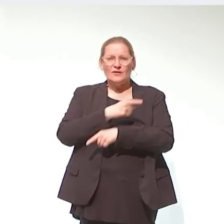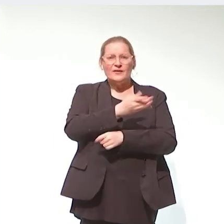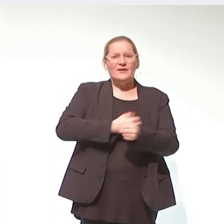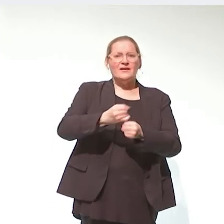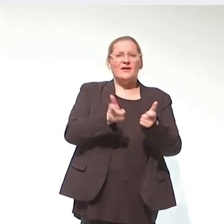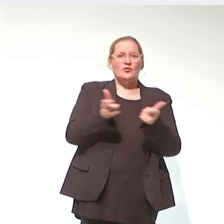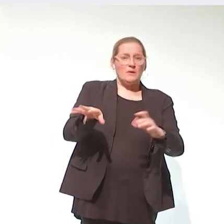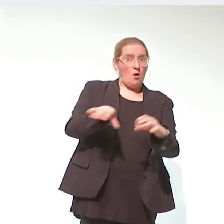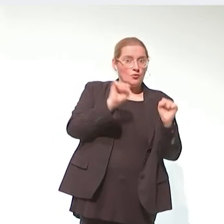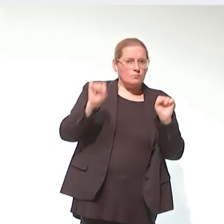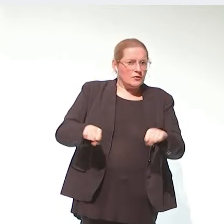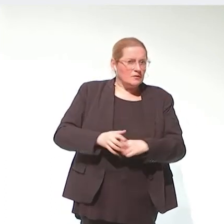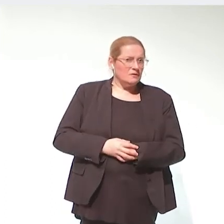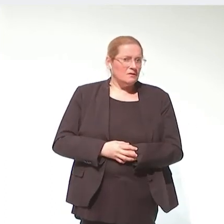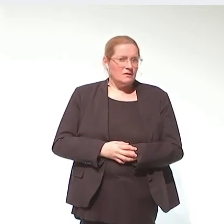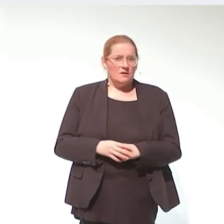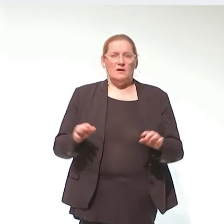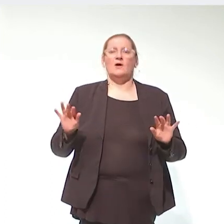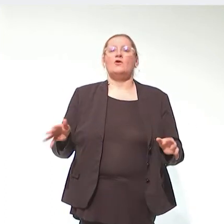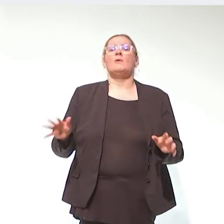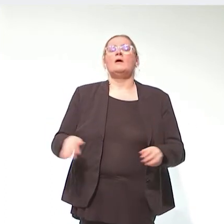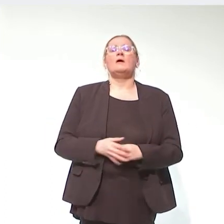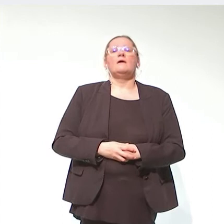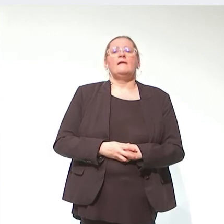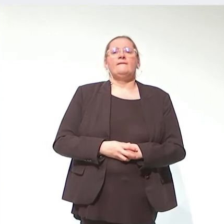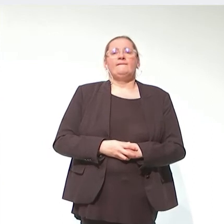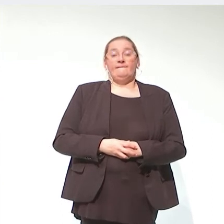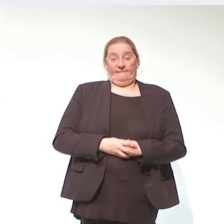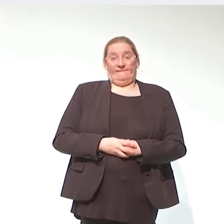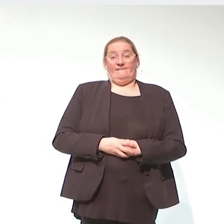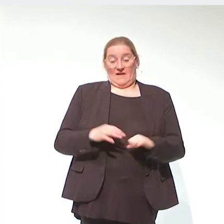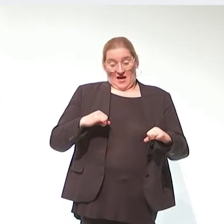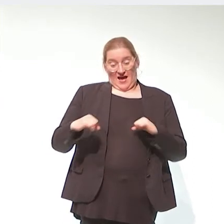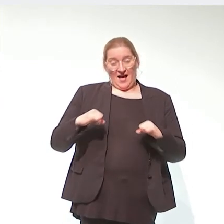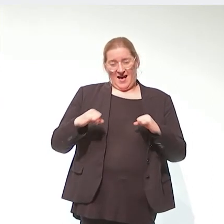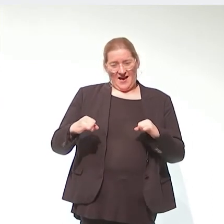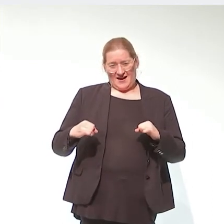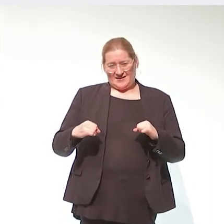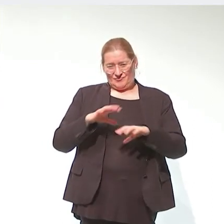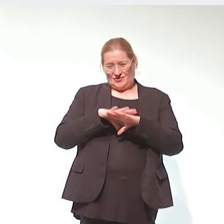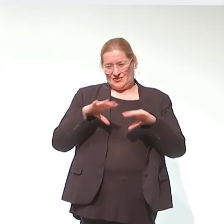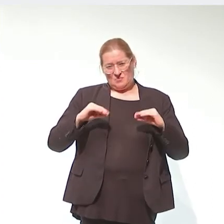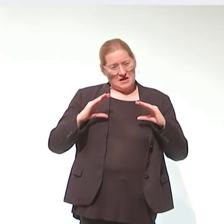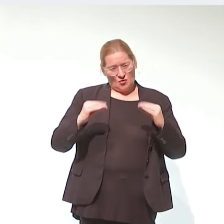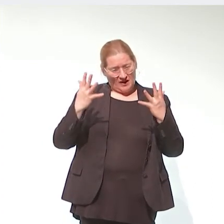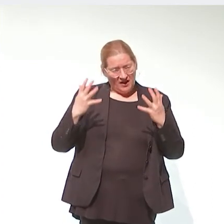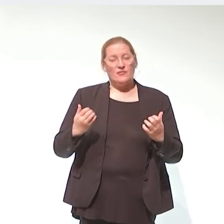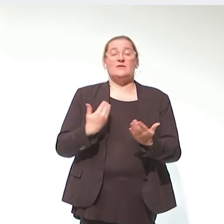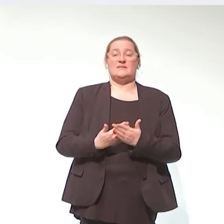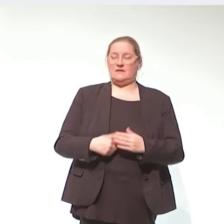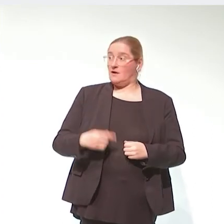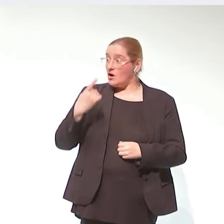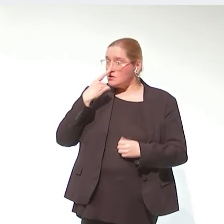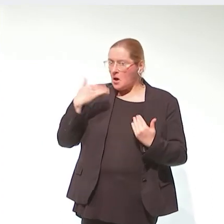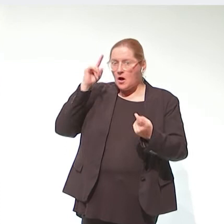social enterprises. Merci. We strongly, okay, thank you very much. Un grand merci, merci. Thank